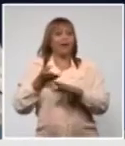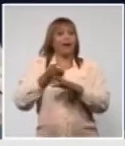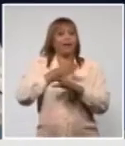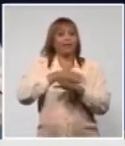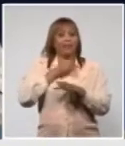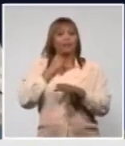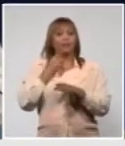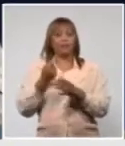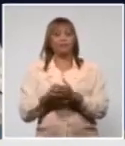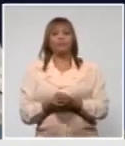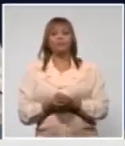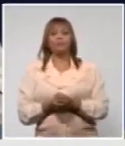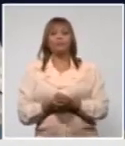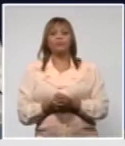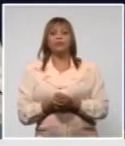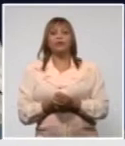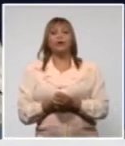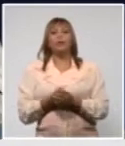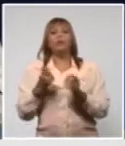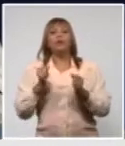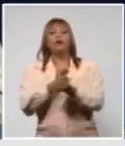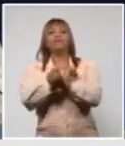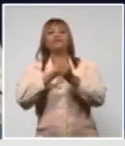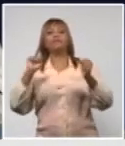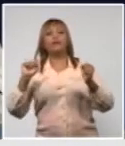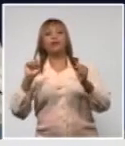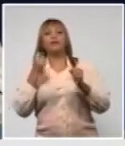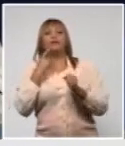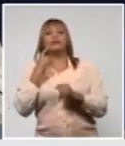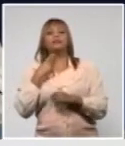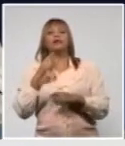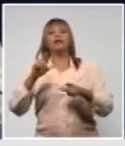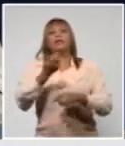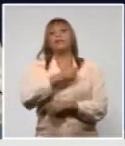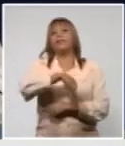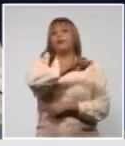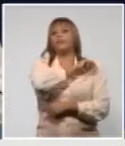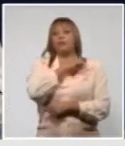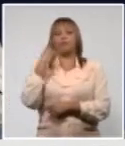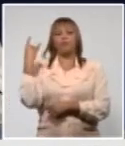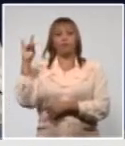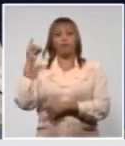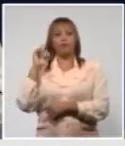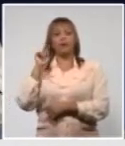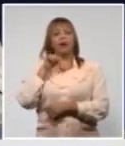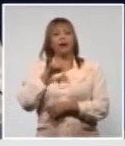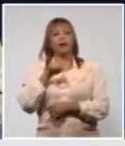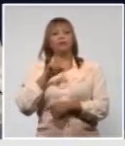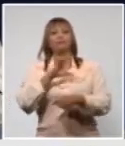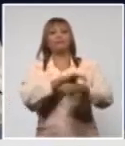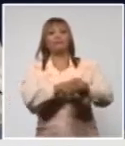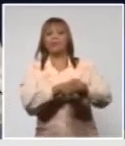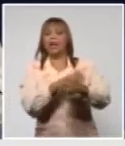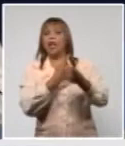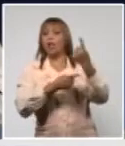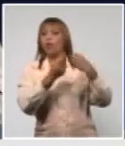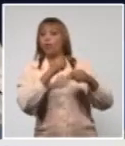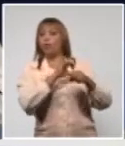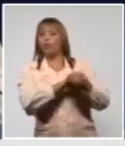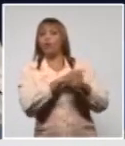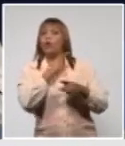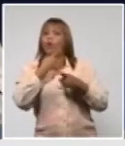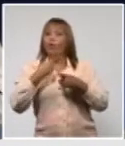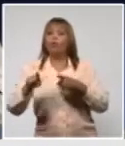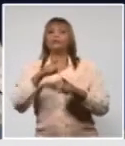found by a team of experts and professionals, including Dr. Jorge González from the Cuban Ministry of Public Health, and